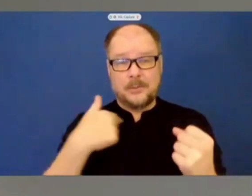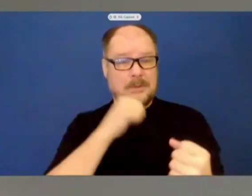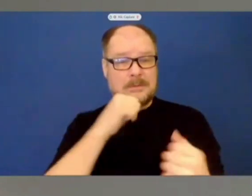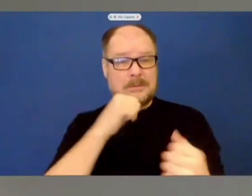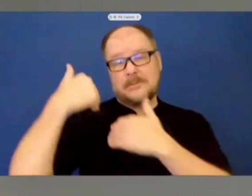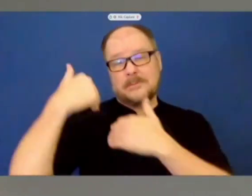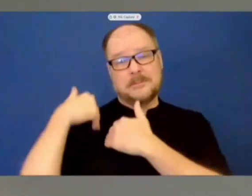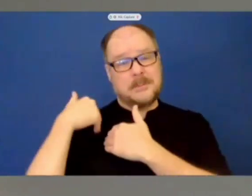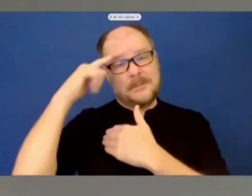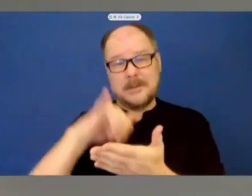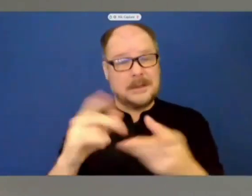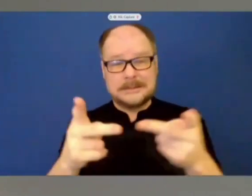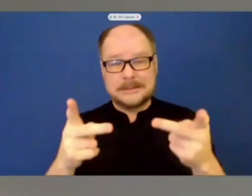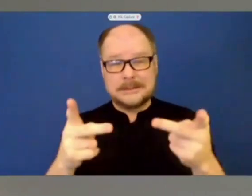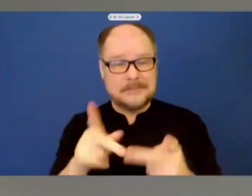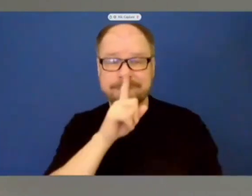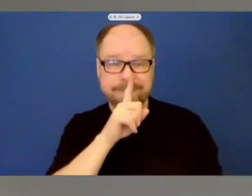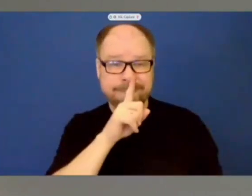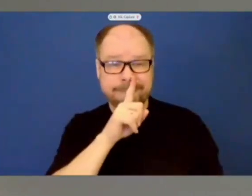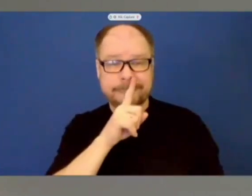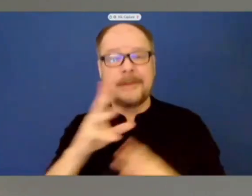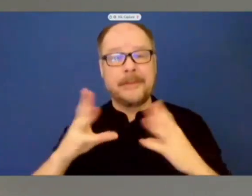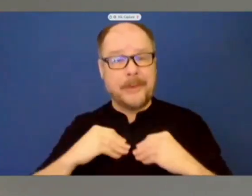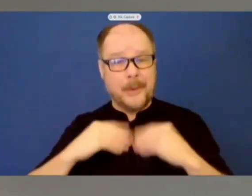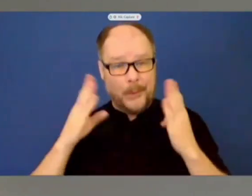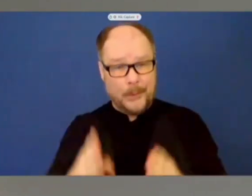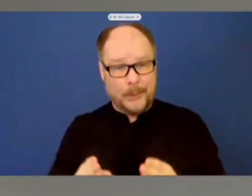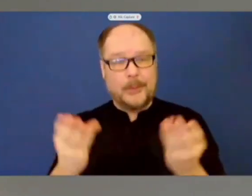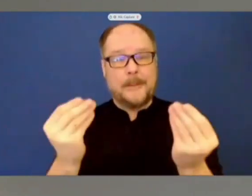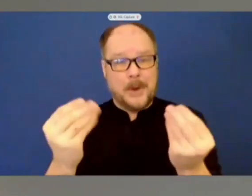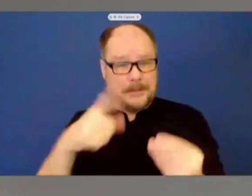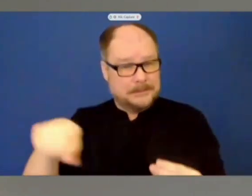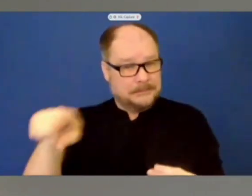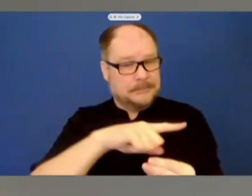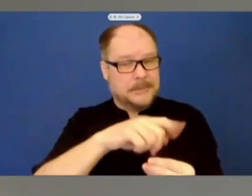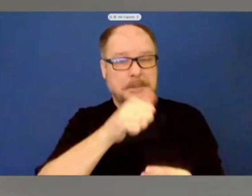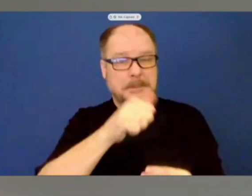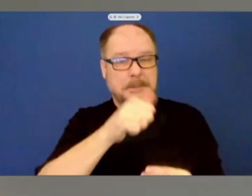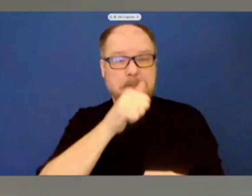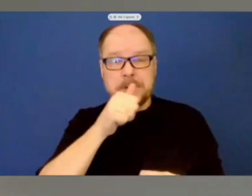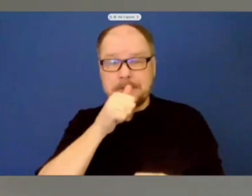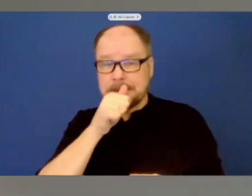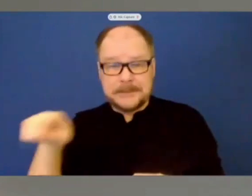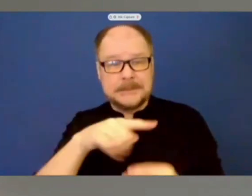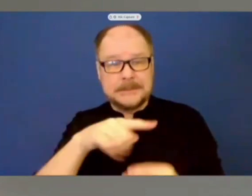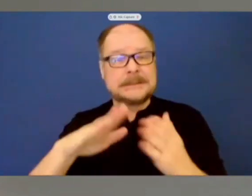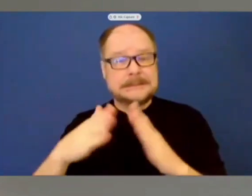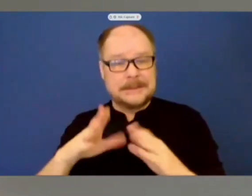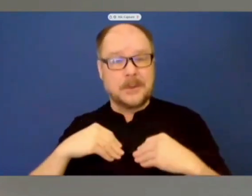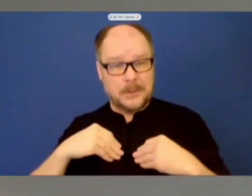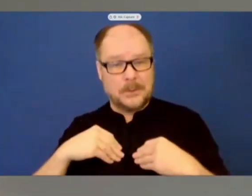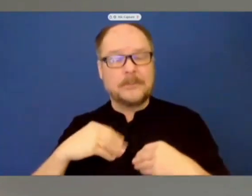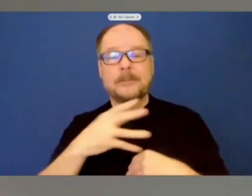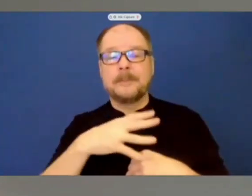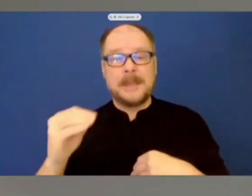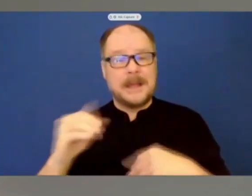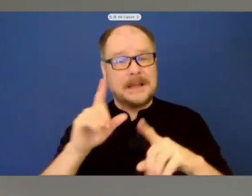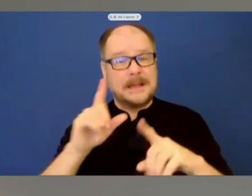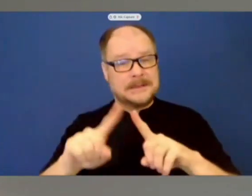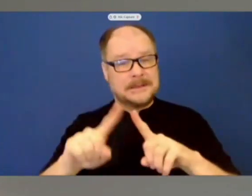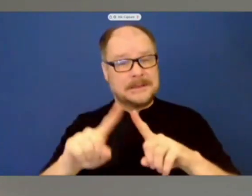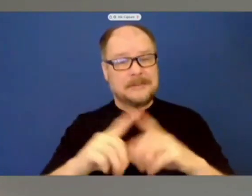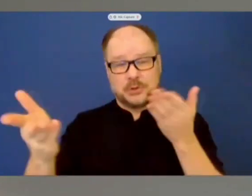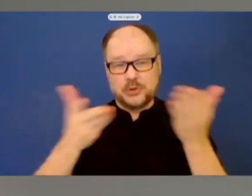owners knew that they had issues there. The homeless service providers that provided services to them, the